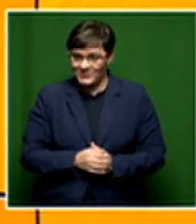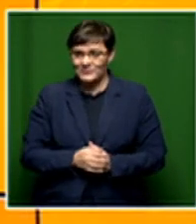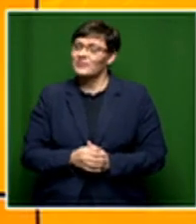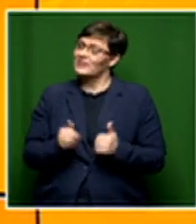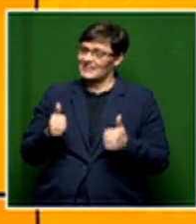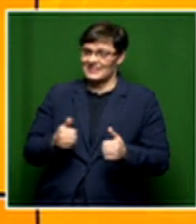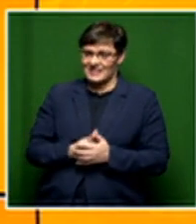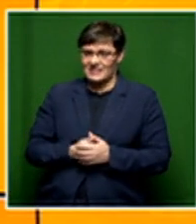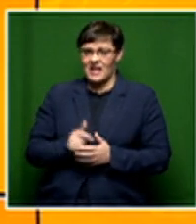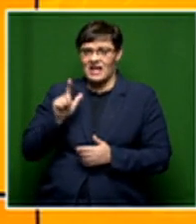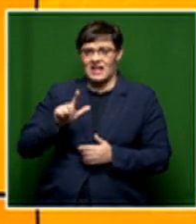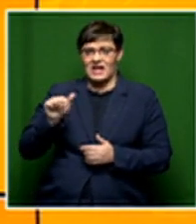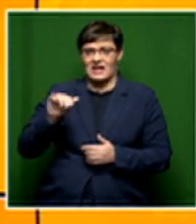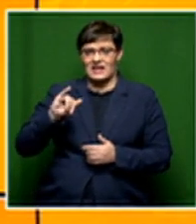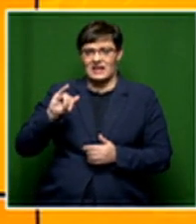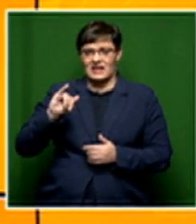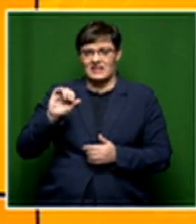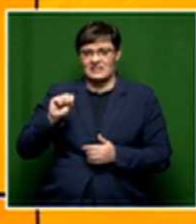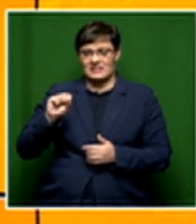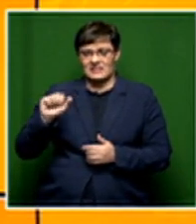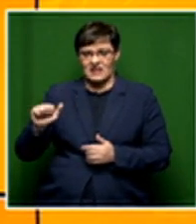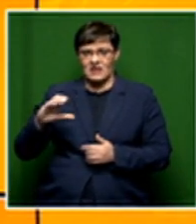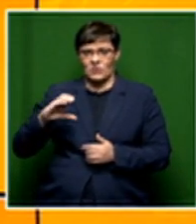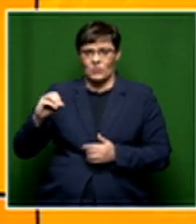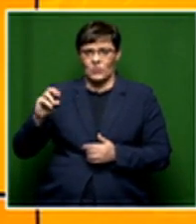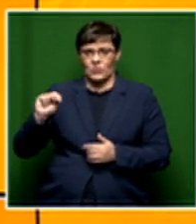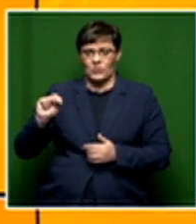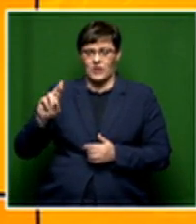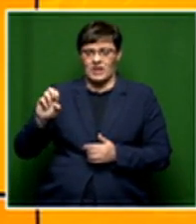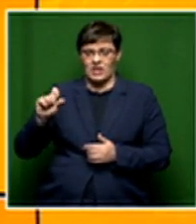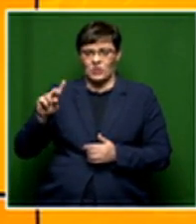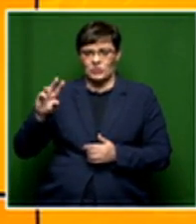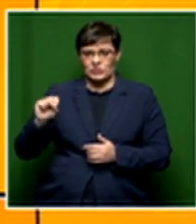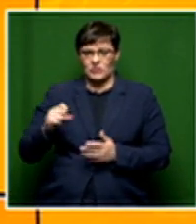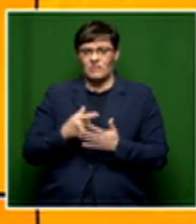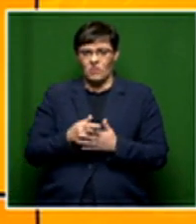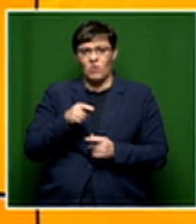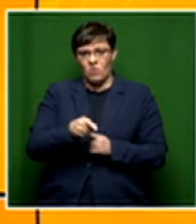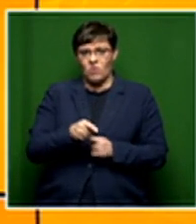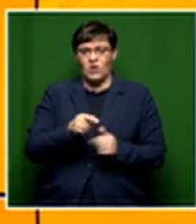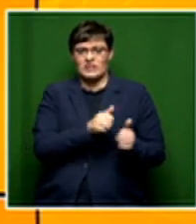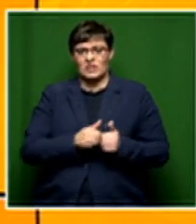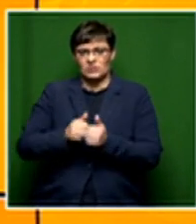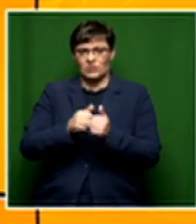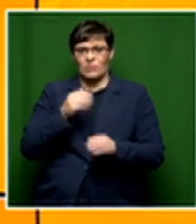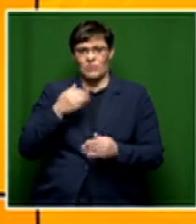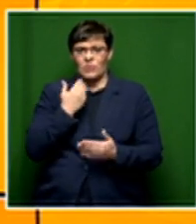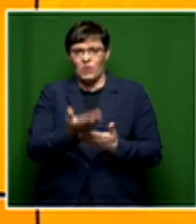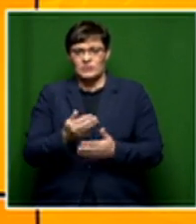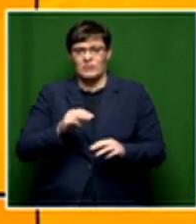certainly. That is Larissa Cornelius, the chairperson of the Association of Proposal Management Professionals South Africa, speaking to us about the